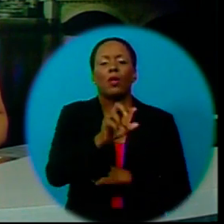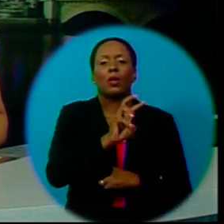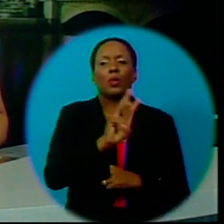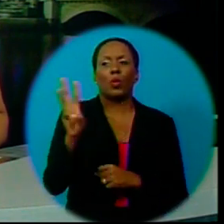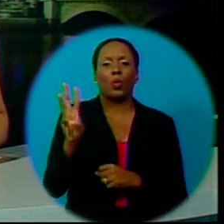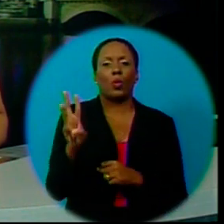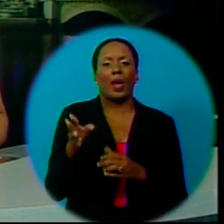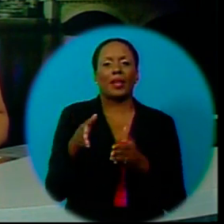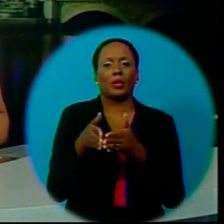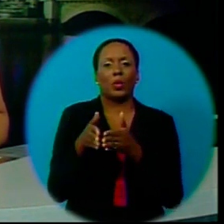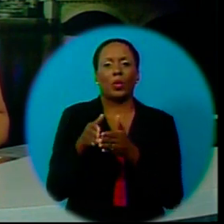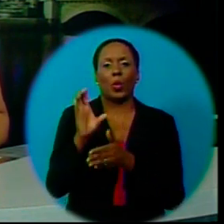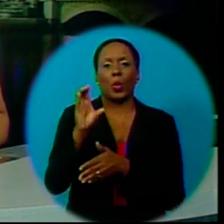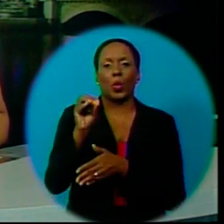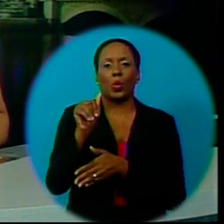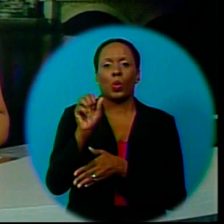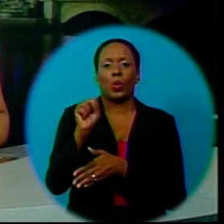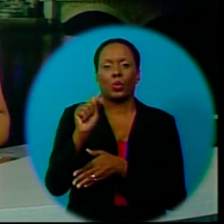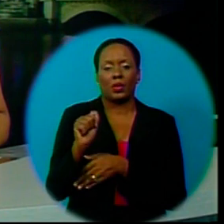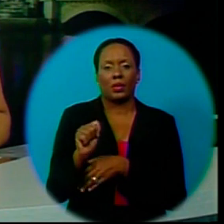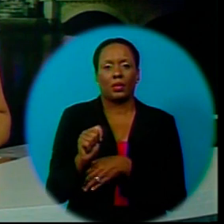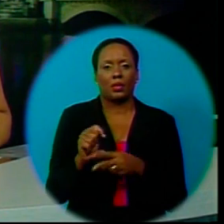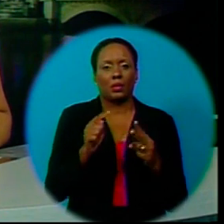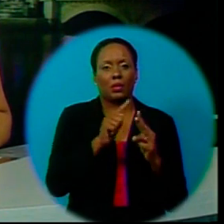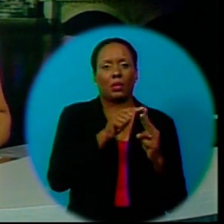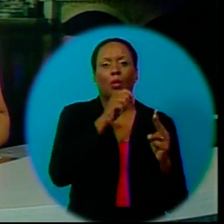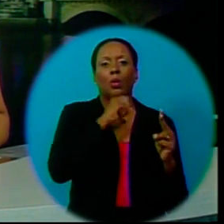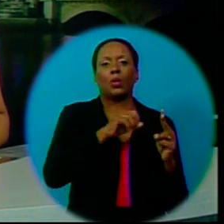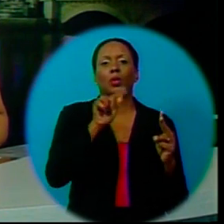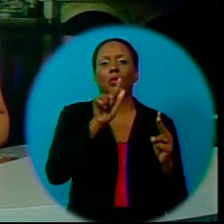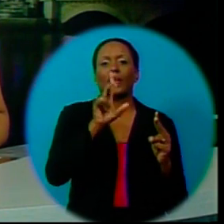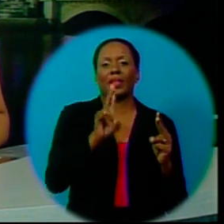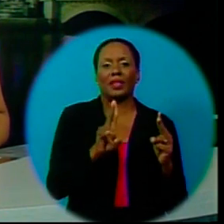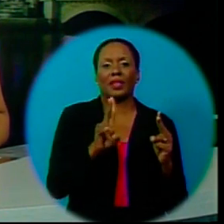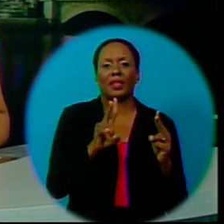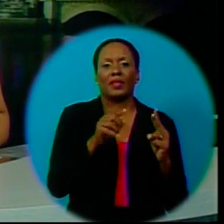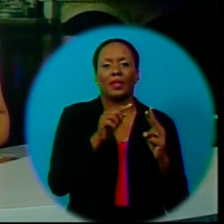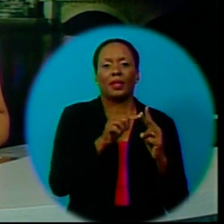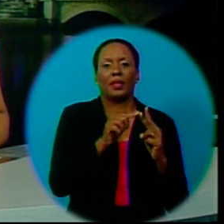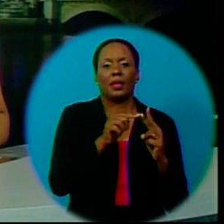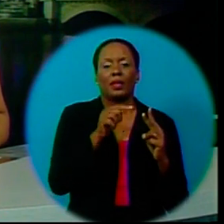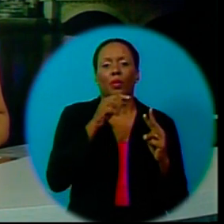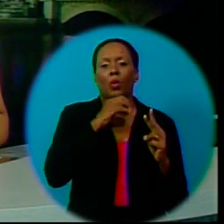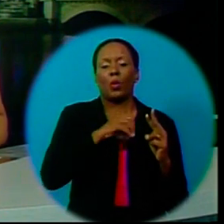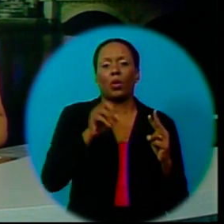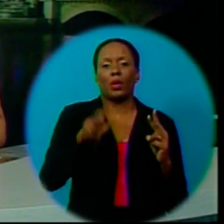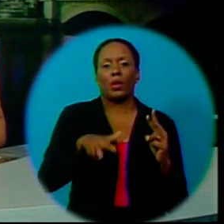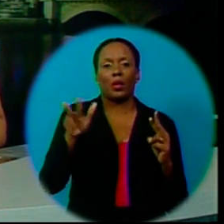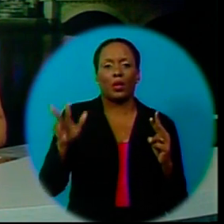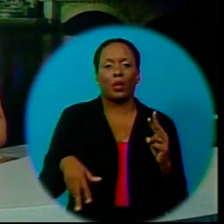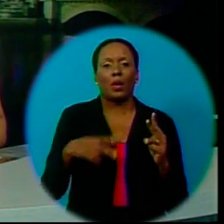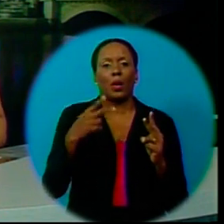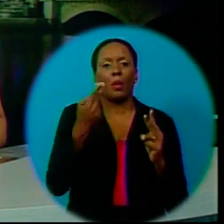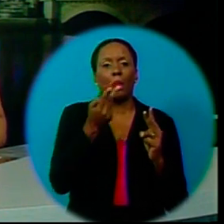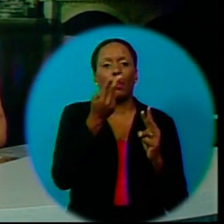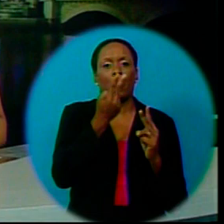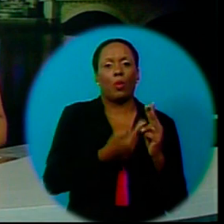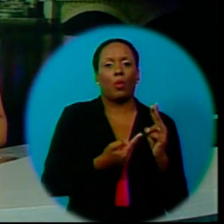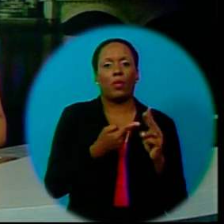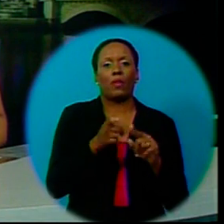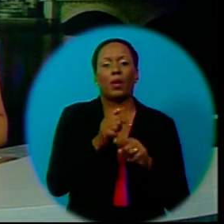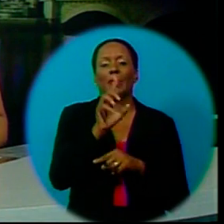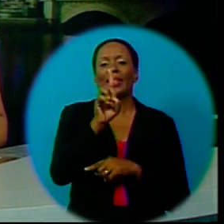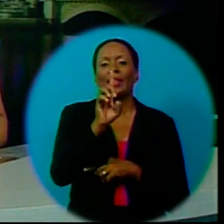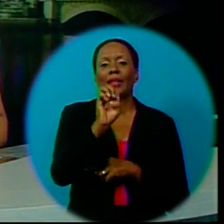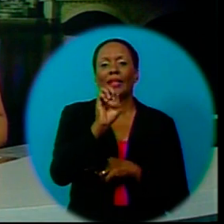and holiday villas. They are 27-year-old Akil Callender and 33-year-old Jamal O'Neill Hurley, both of Deacons Farm, St.